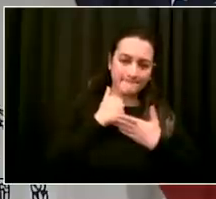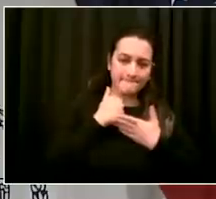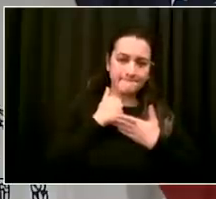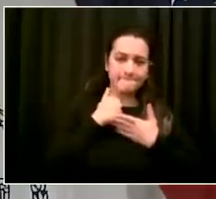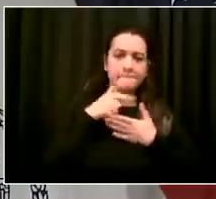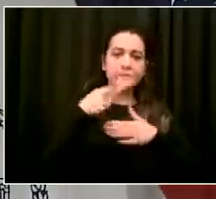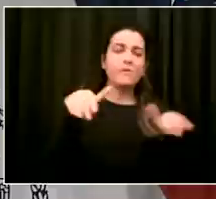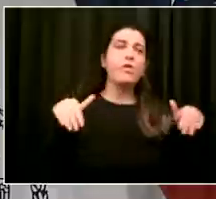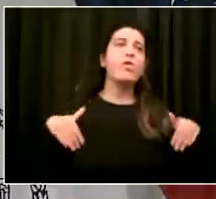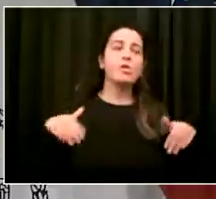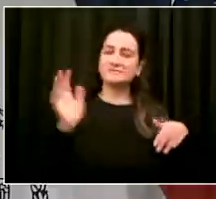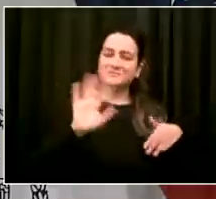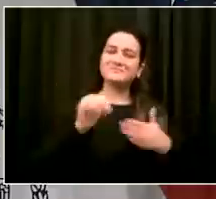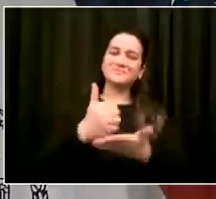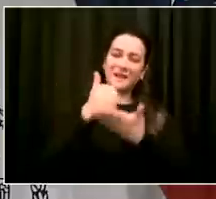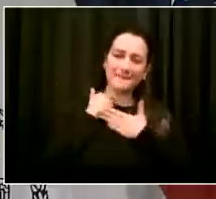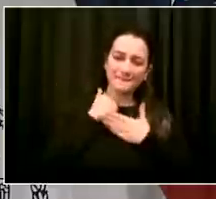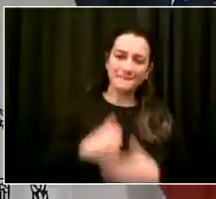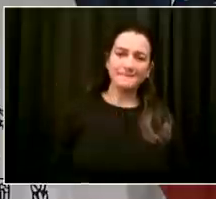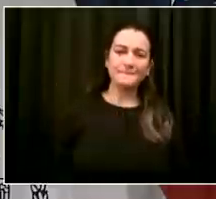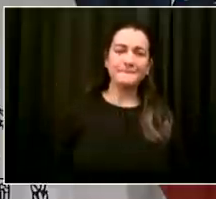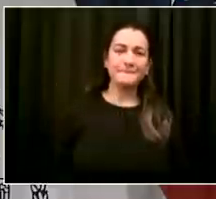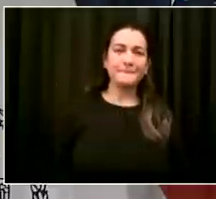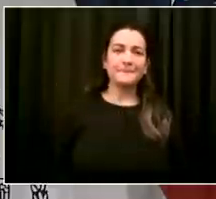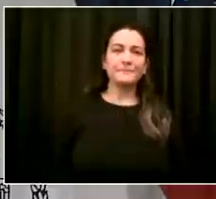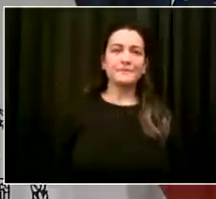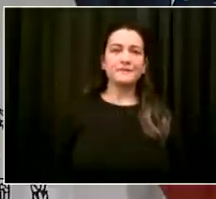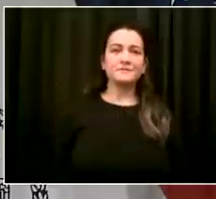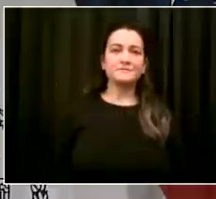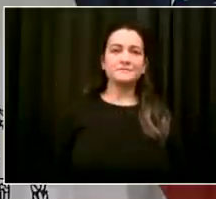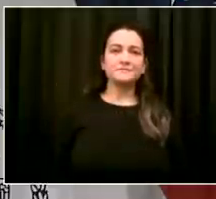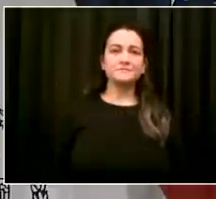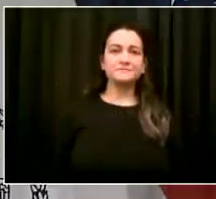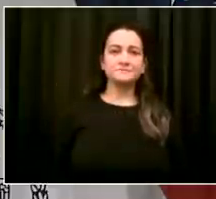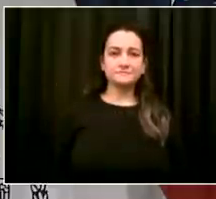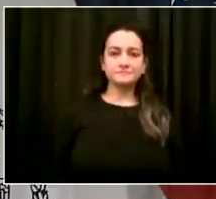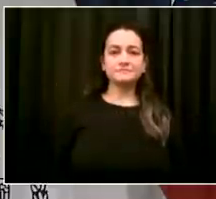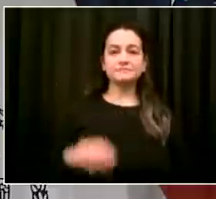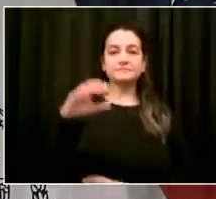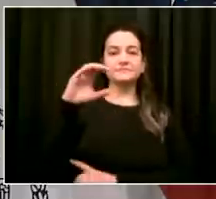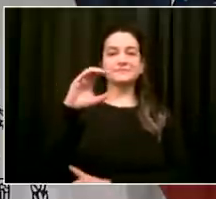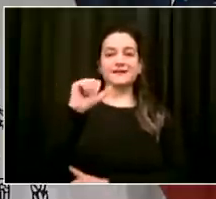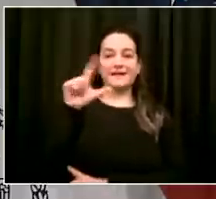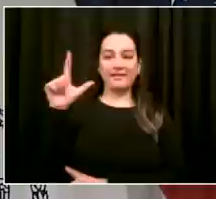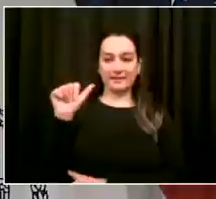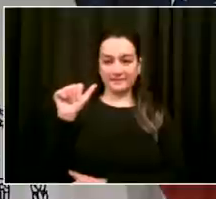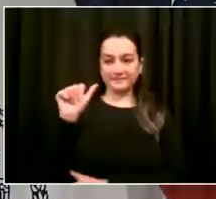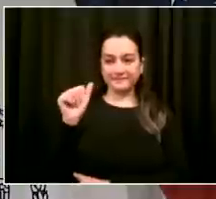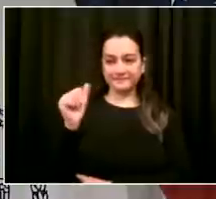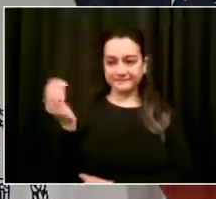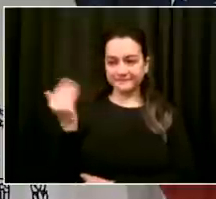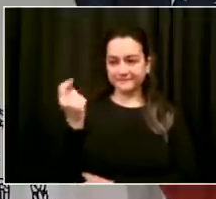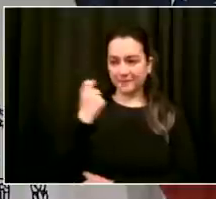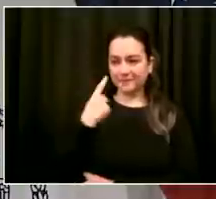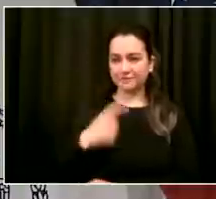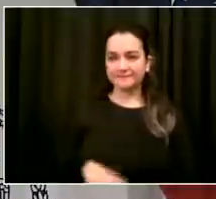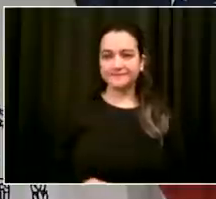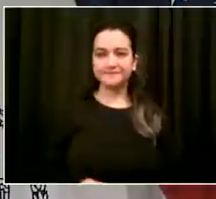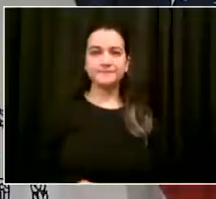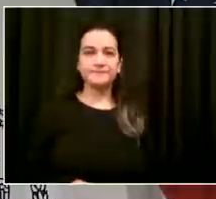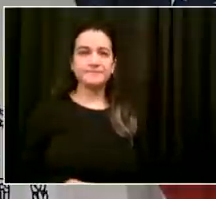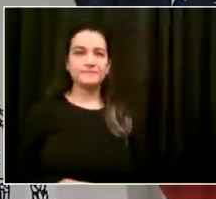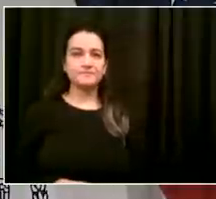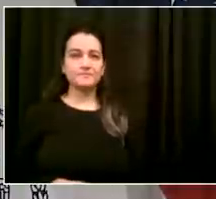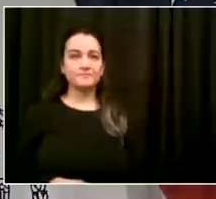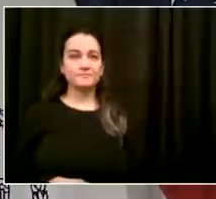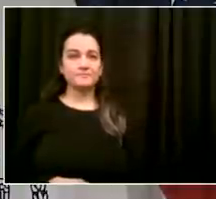Good morning, Mr. Mayor. How are you? Calla, you are pinch hitting. I'm extending the metaphor here. Well,